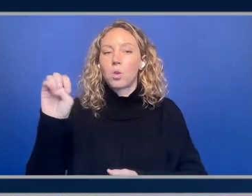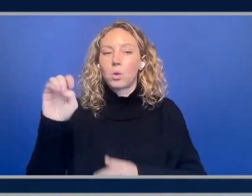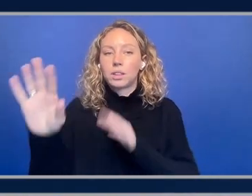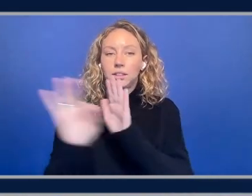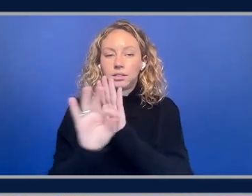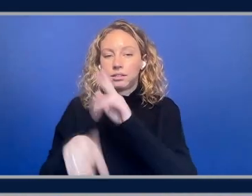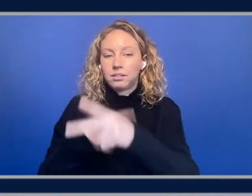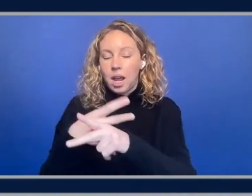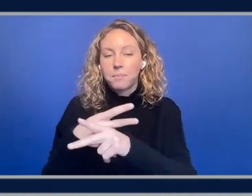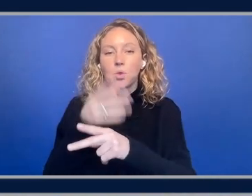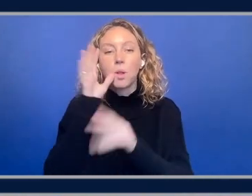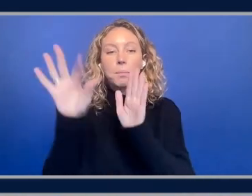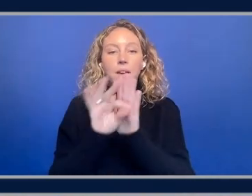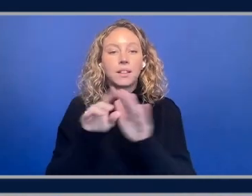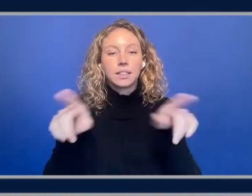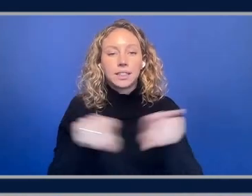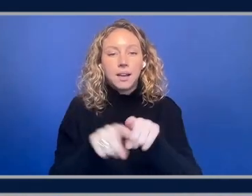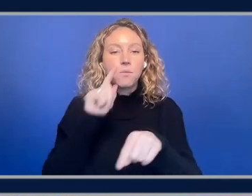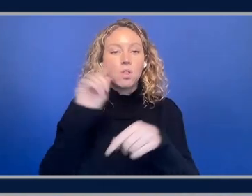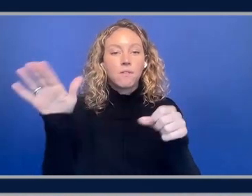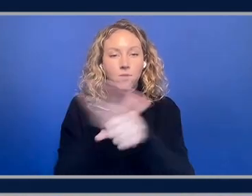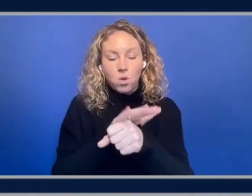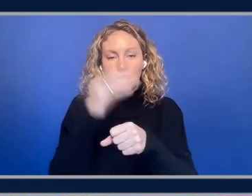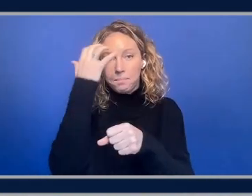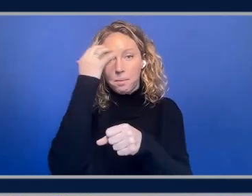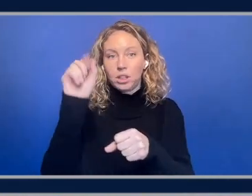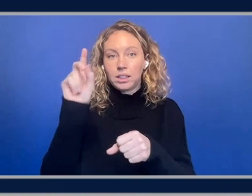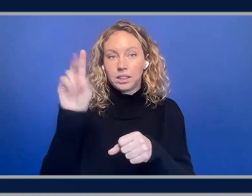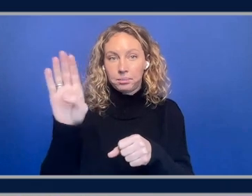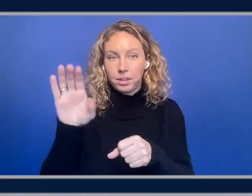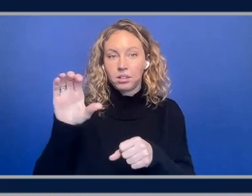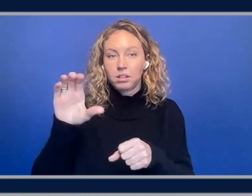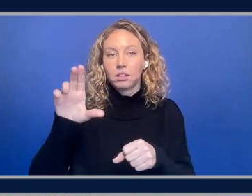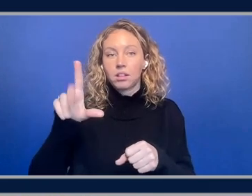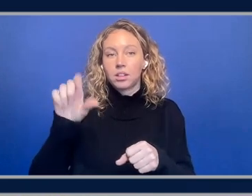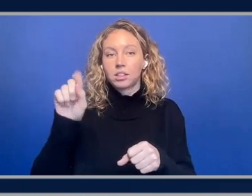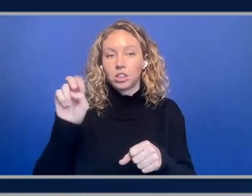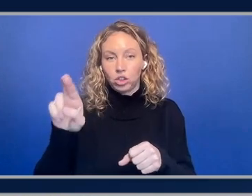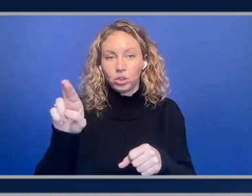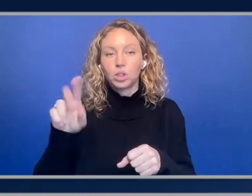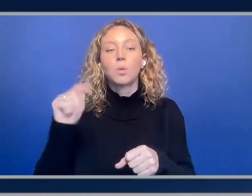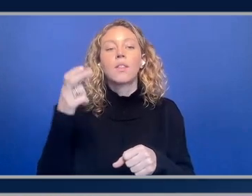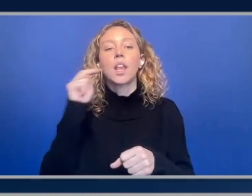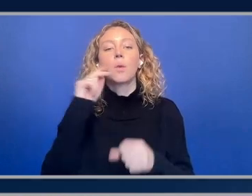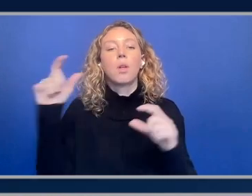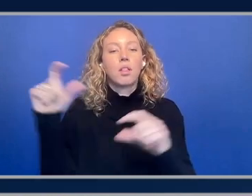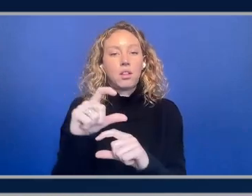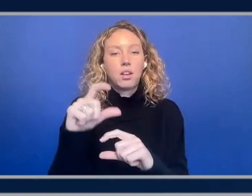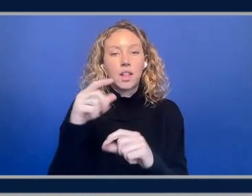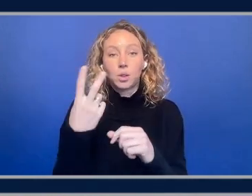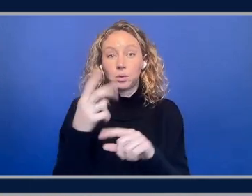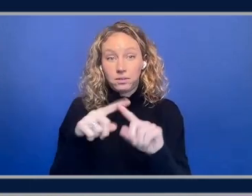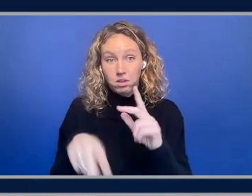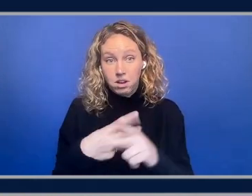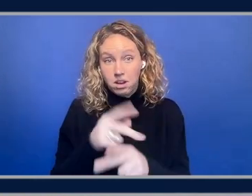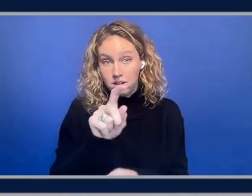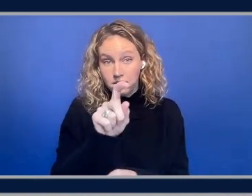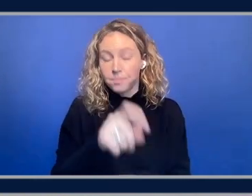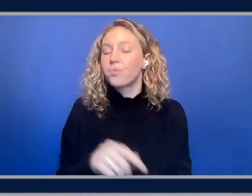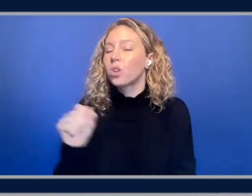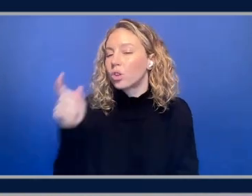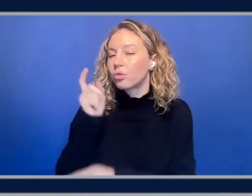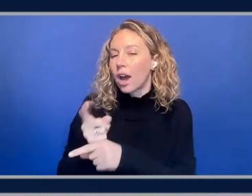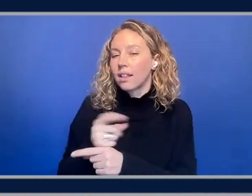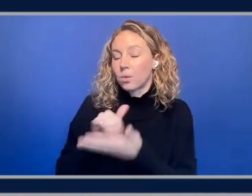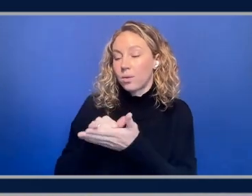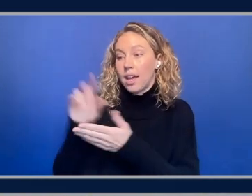entire MemoryDB cluster, and then it propagates those two types of node types for the two different sets. Yeah. Like think about it. The data set is